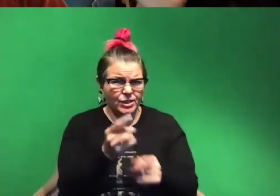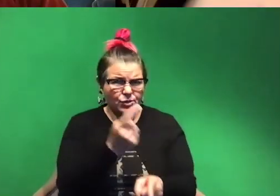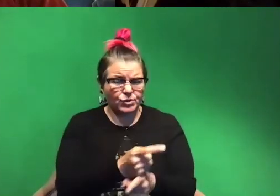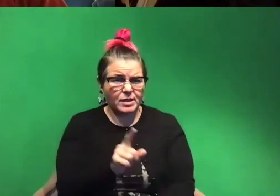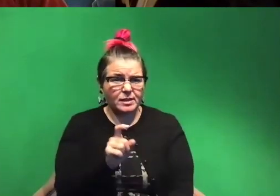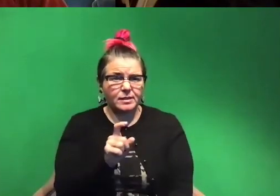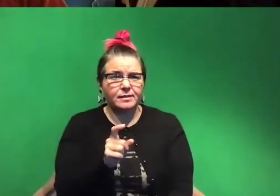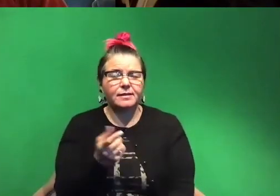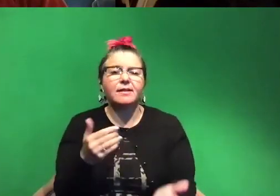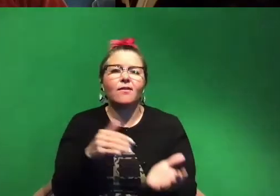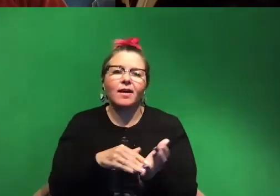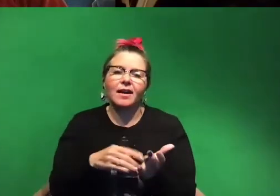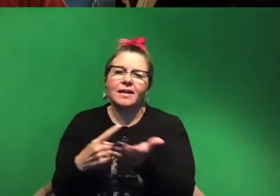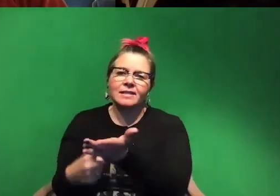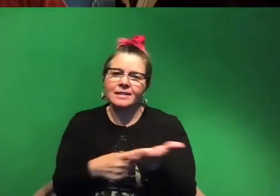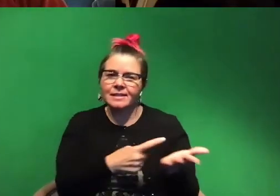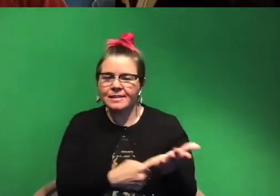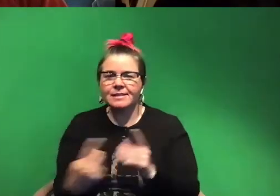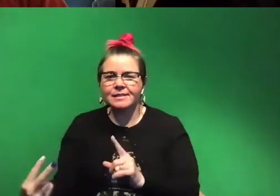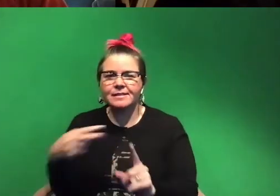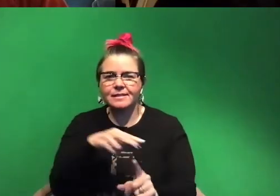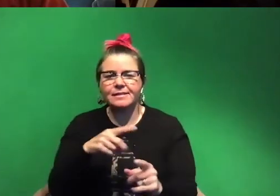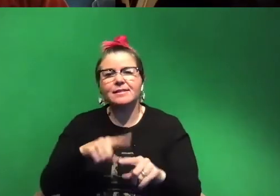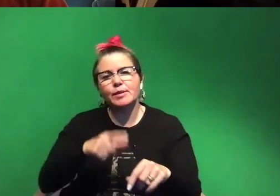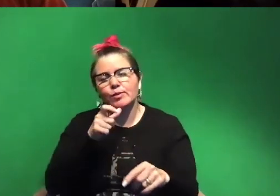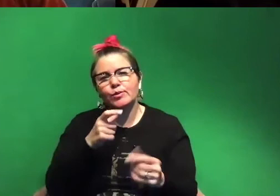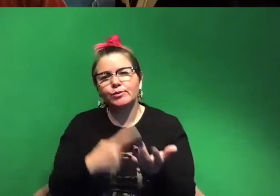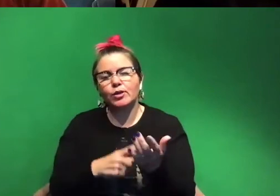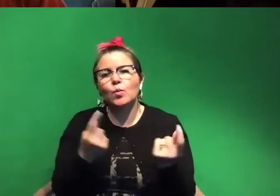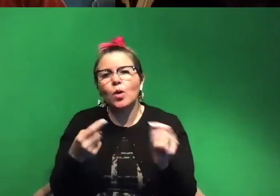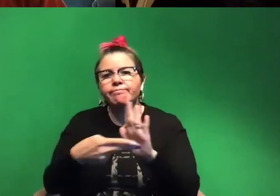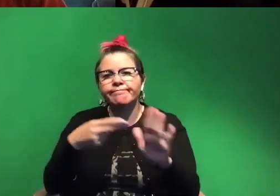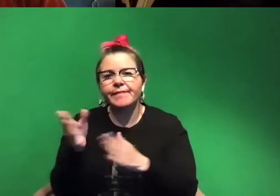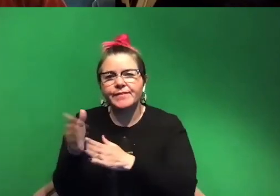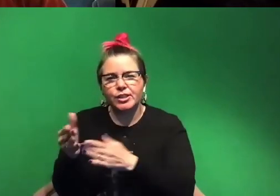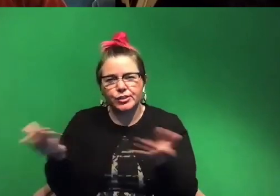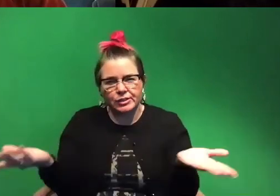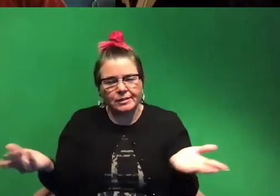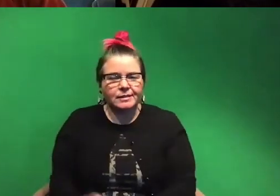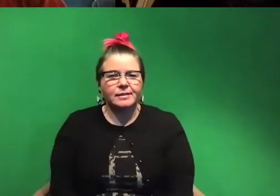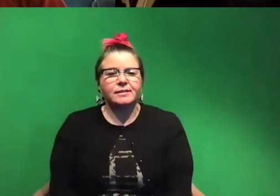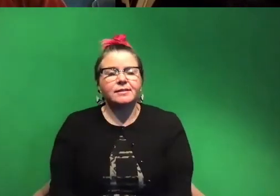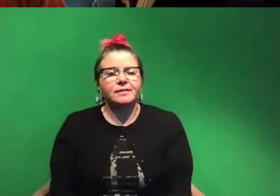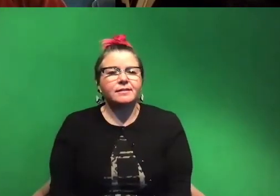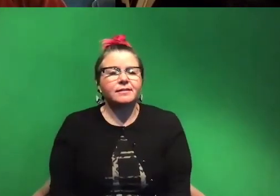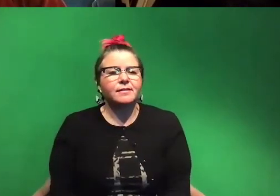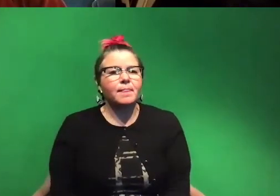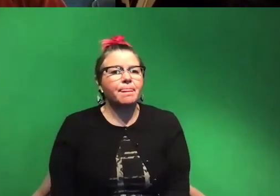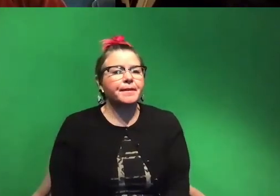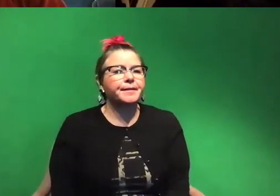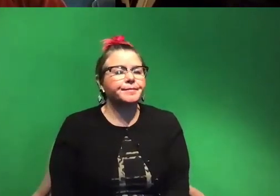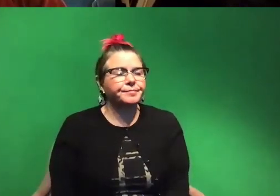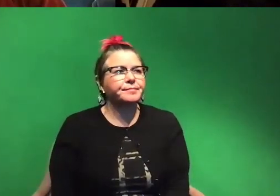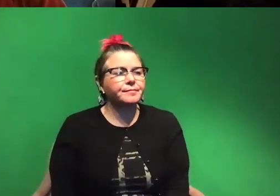again, it sort of depends on who you talk to. Oh, okay. What is a fish? Sounds good.